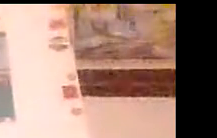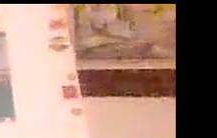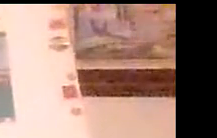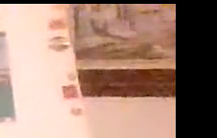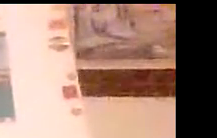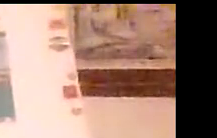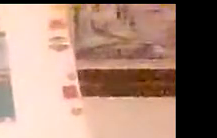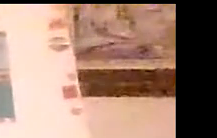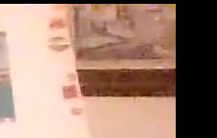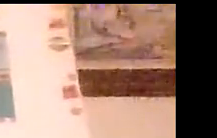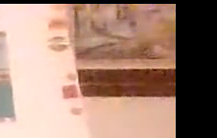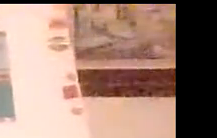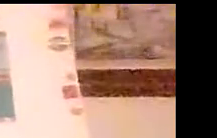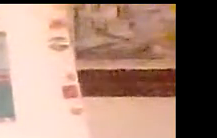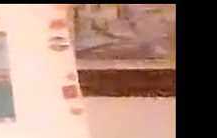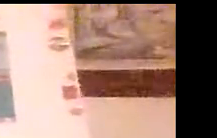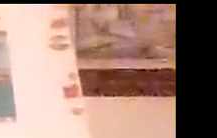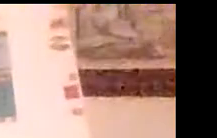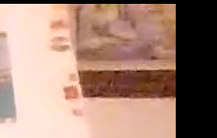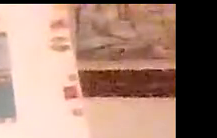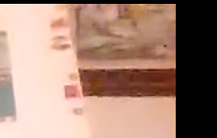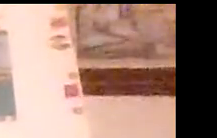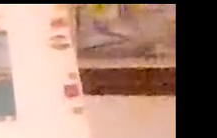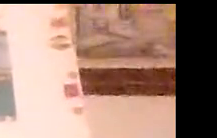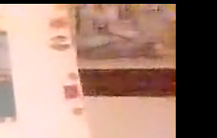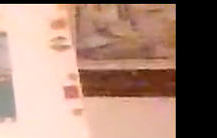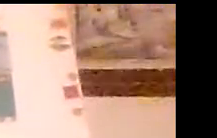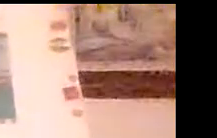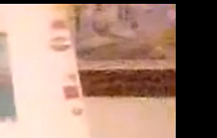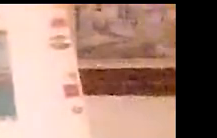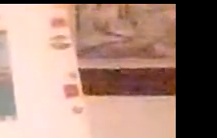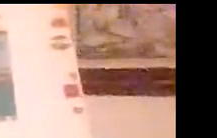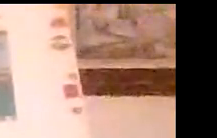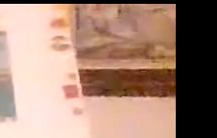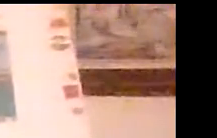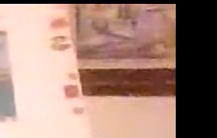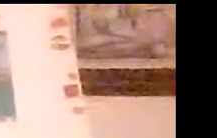One of the most important things is to go through the book real quickly, and that's what we'll do right now.